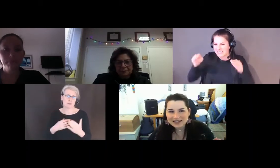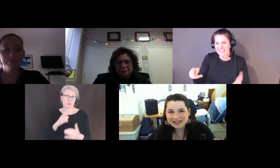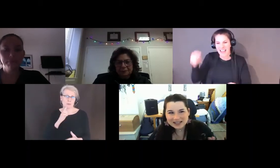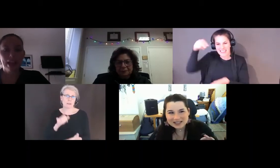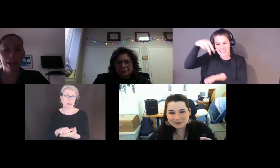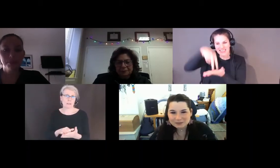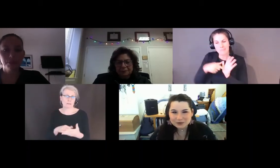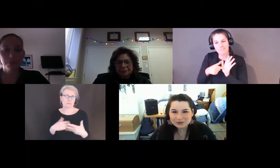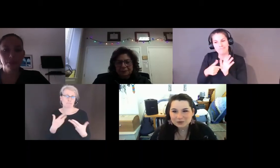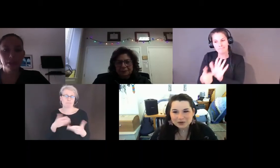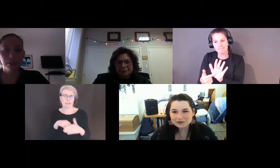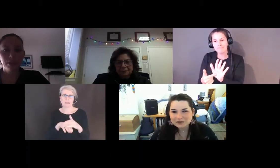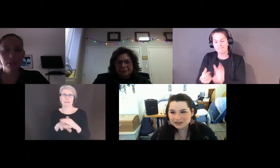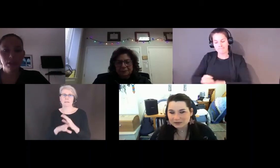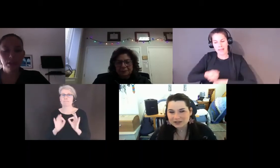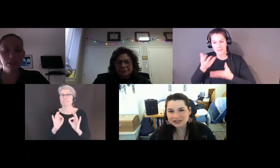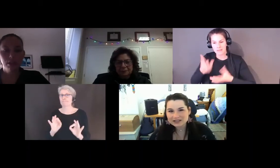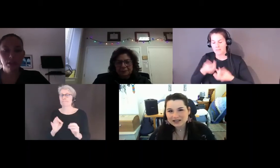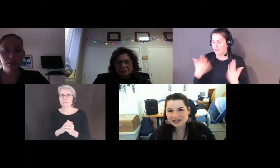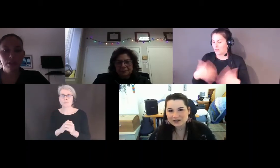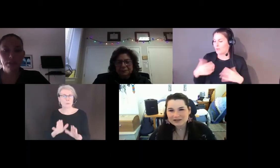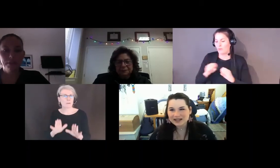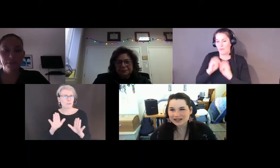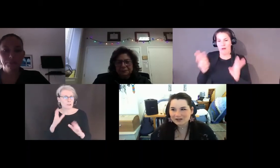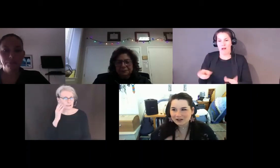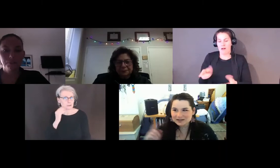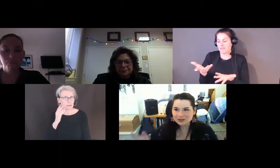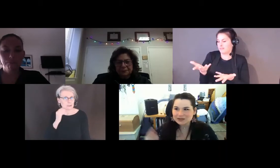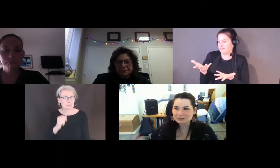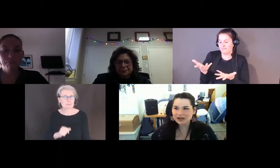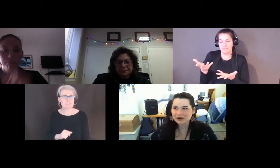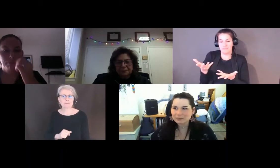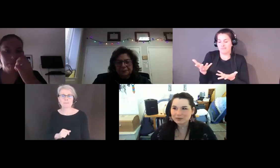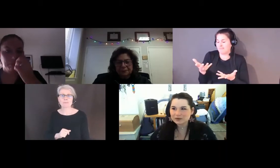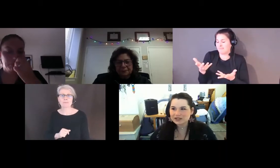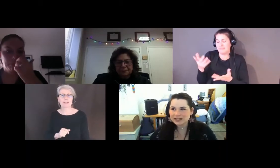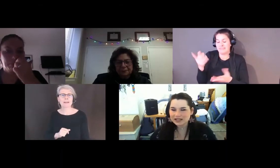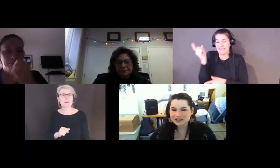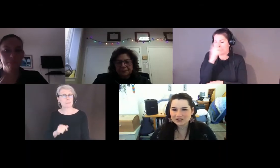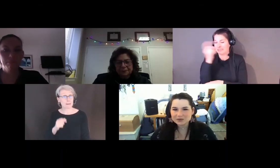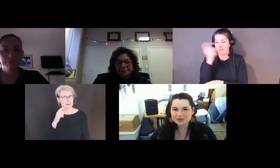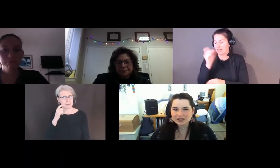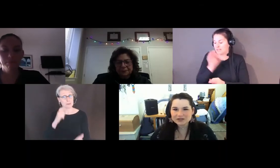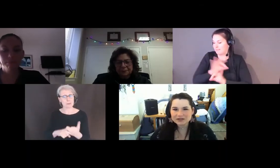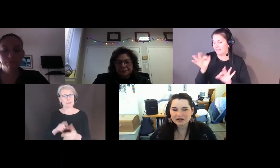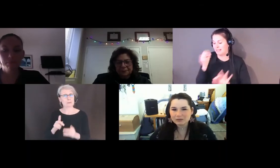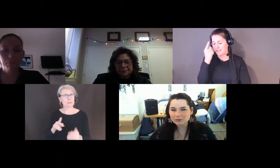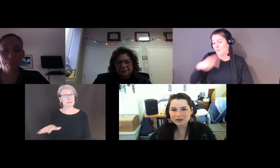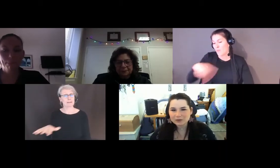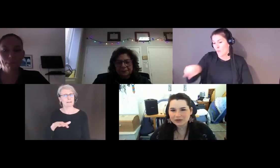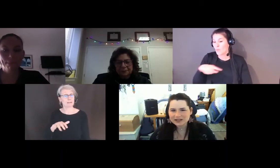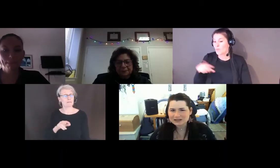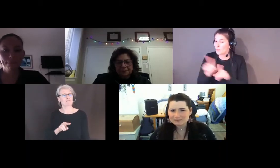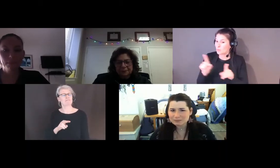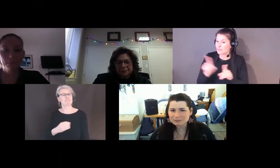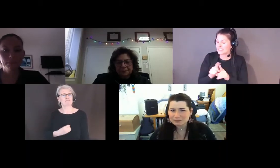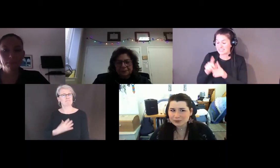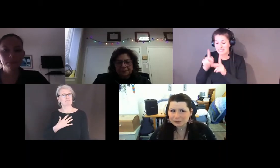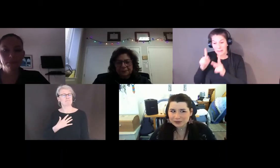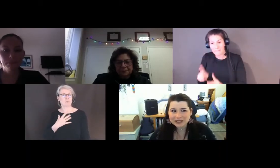Mm-hmm. It is a Absolutely. wonderful experience, but that it also inspired people to get into the industry to help more people.